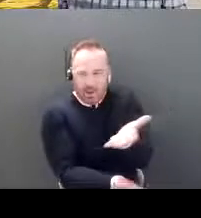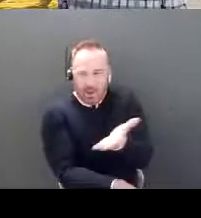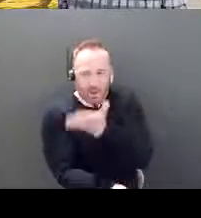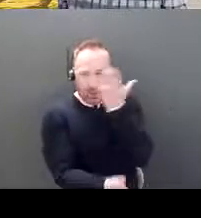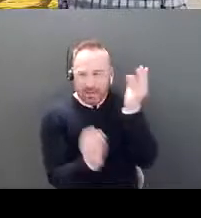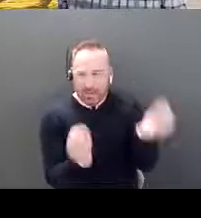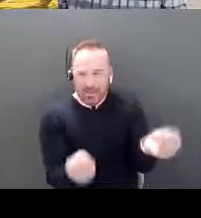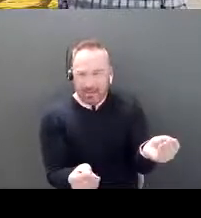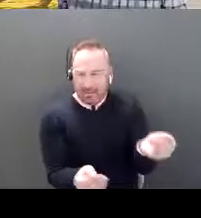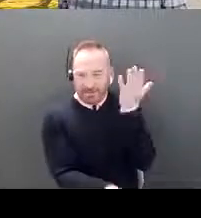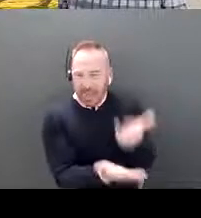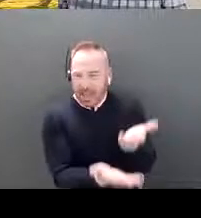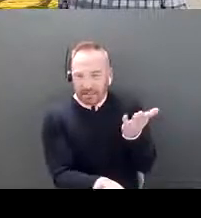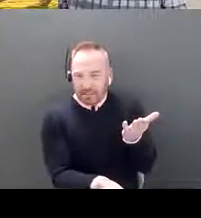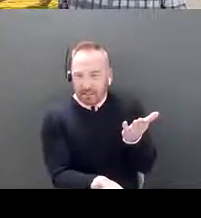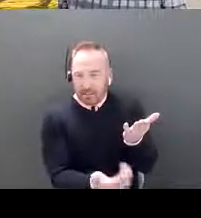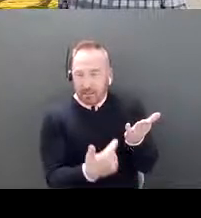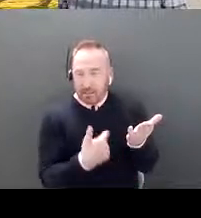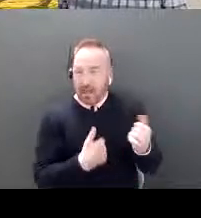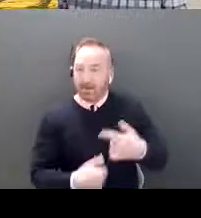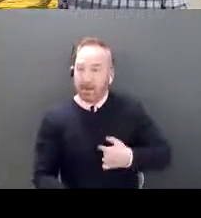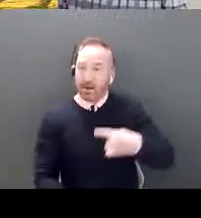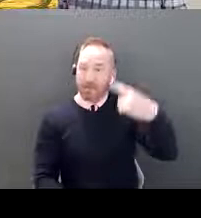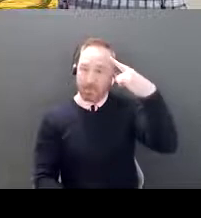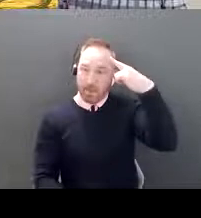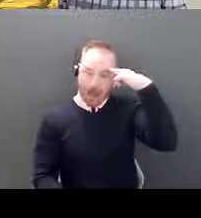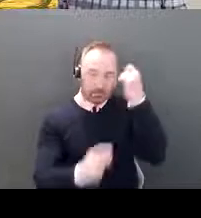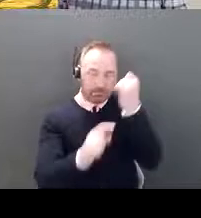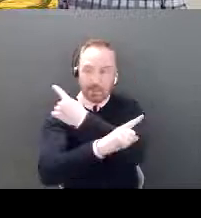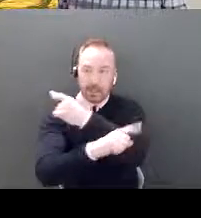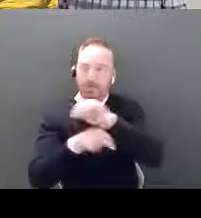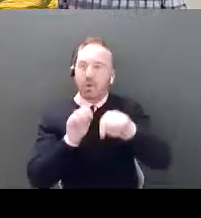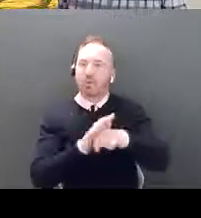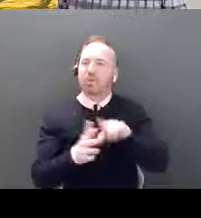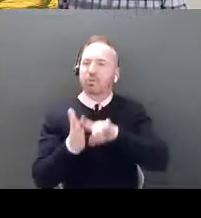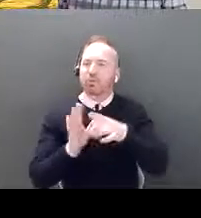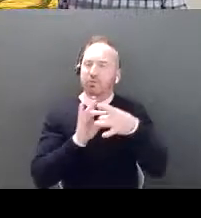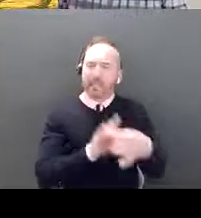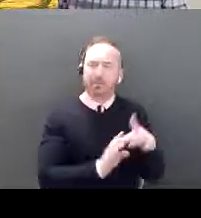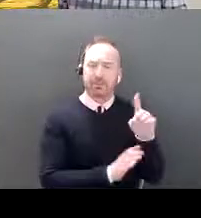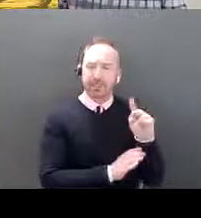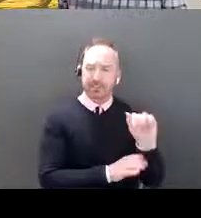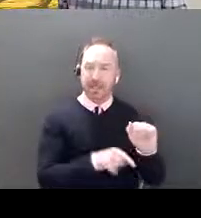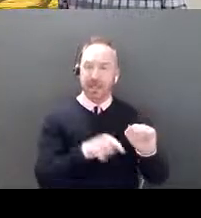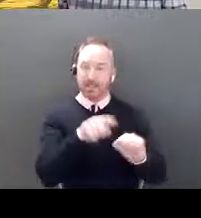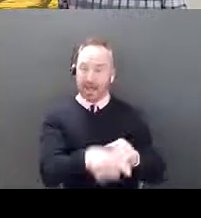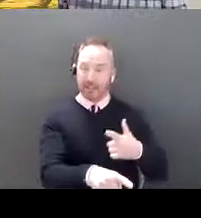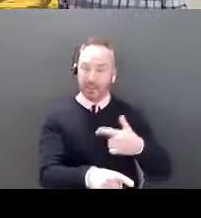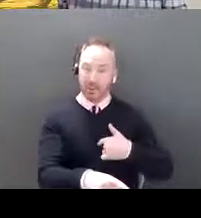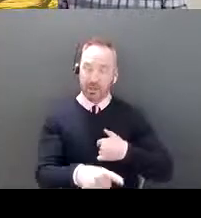It was a delusion. And there's actually research on dementia and these delusions and how some